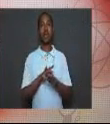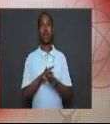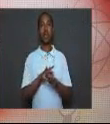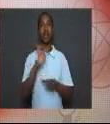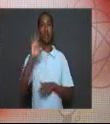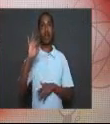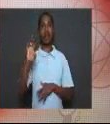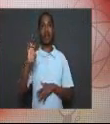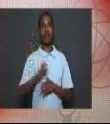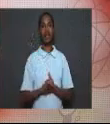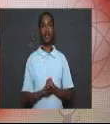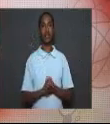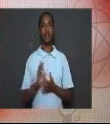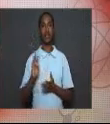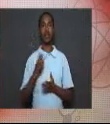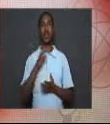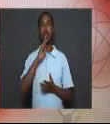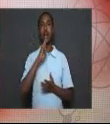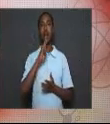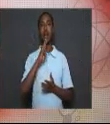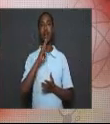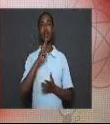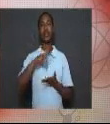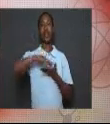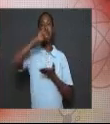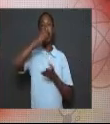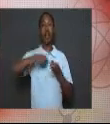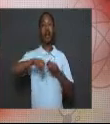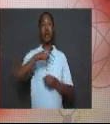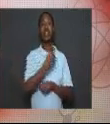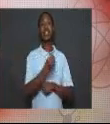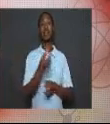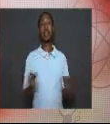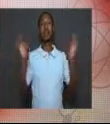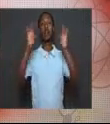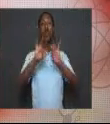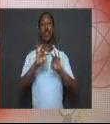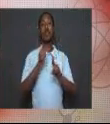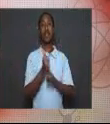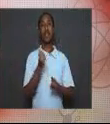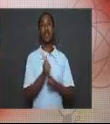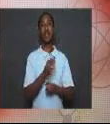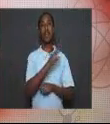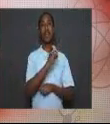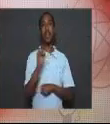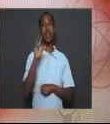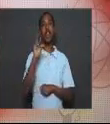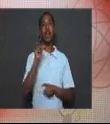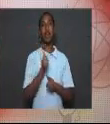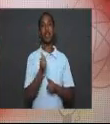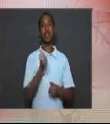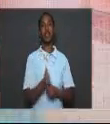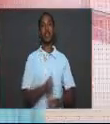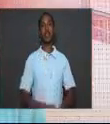iron. We are in the midst of learning about some important metals and